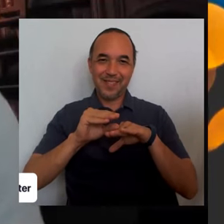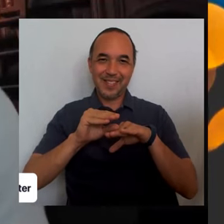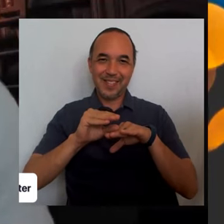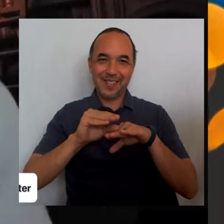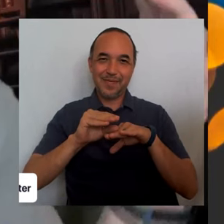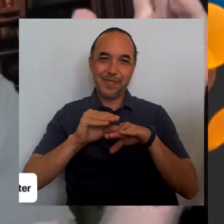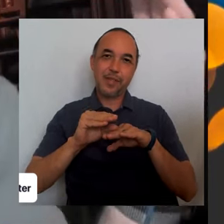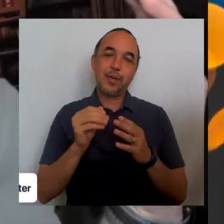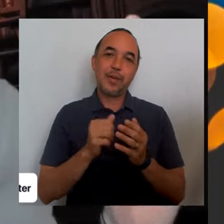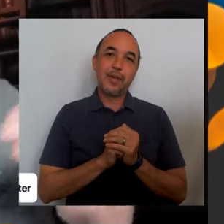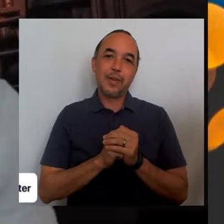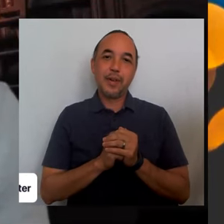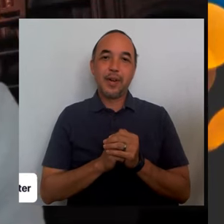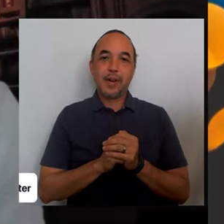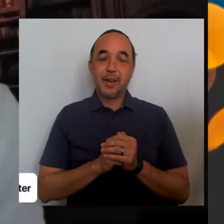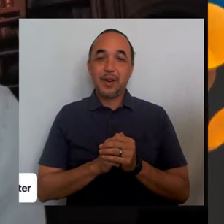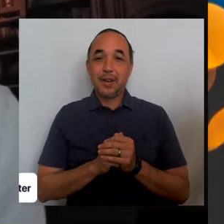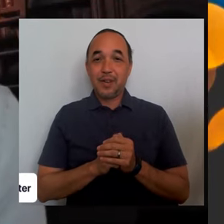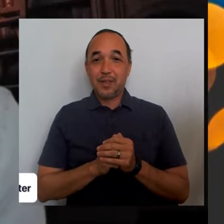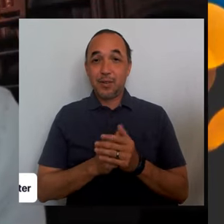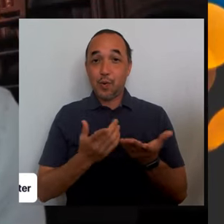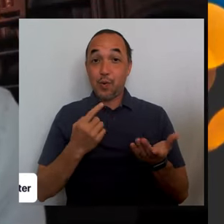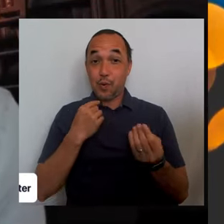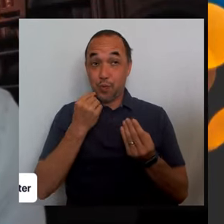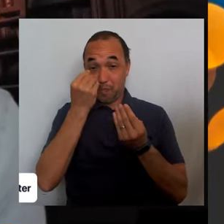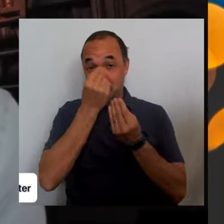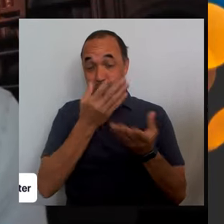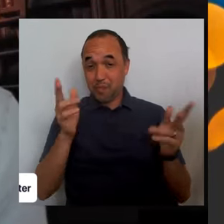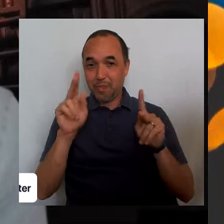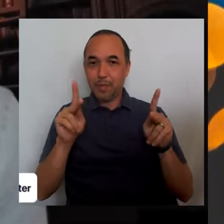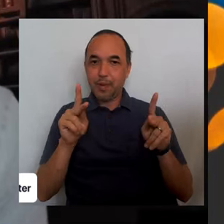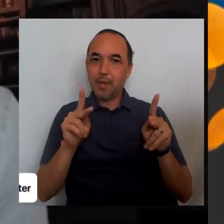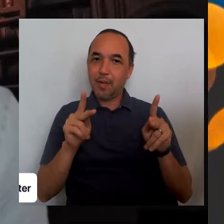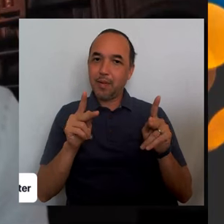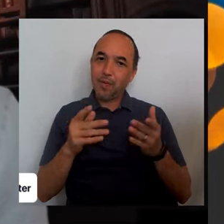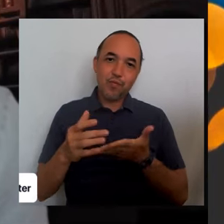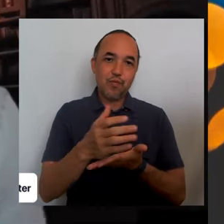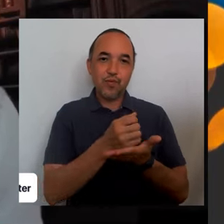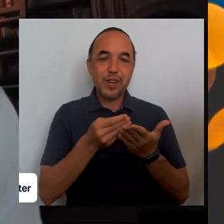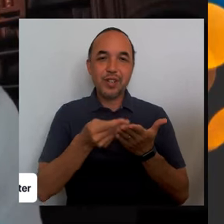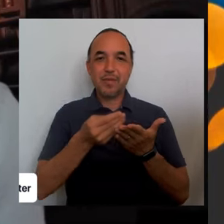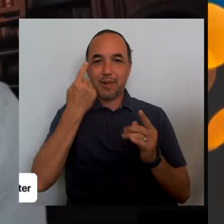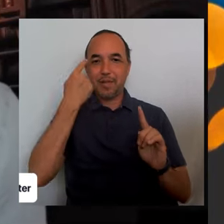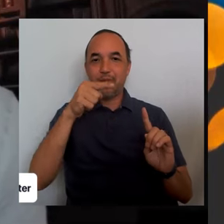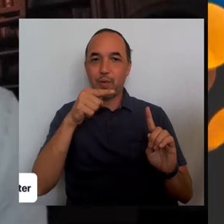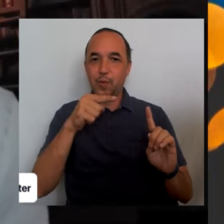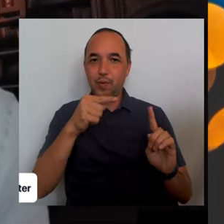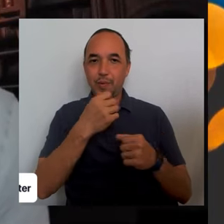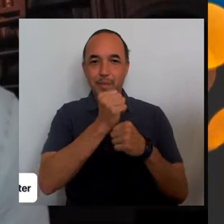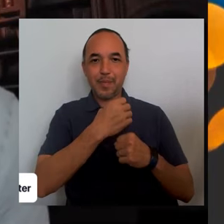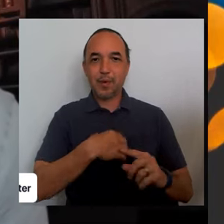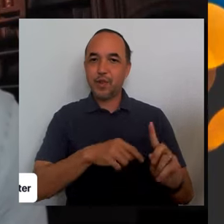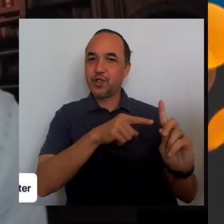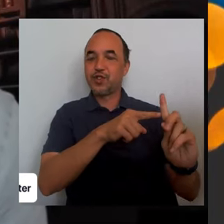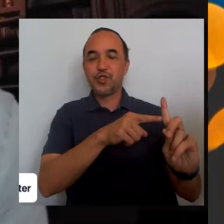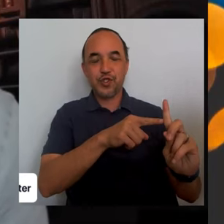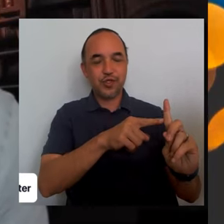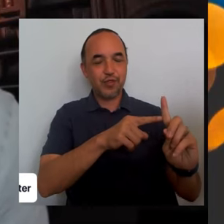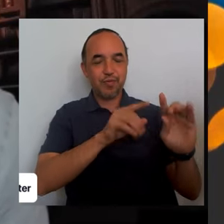and tell everybody, you know, fundraising for Make-A-Wish, who's been doing incredible work for 30 plus years, 40 years.